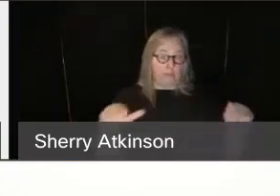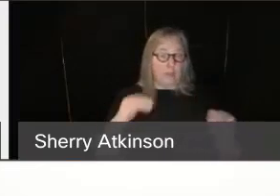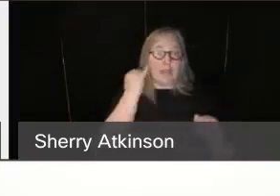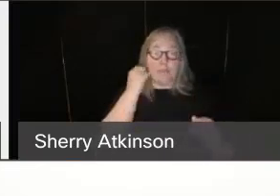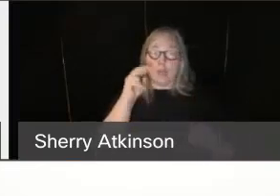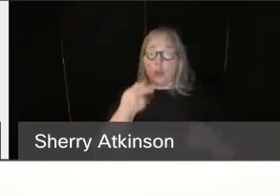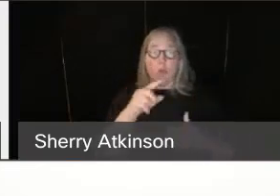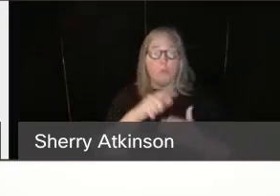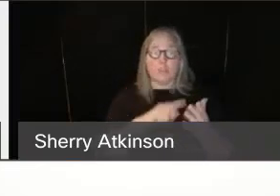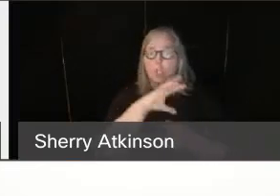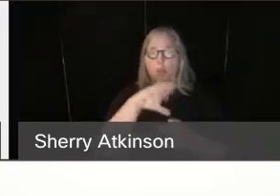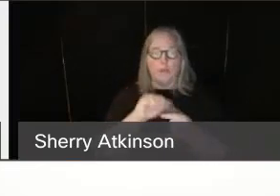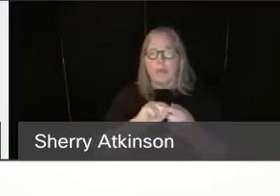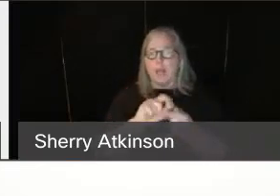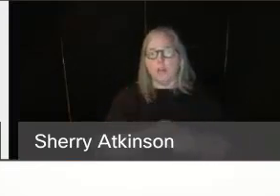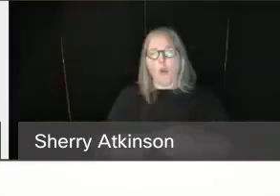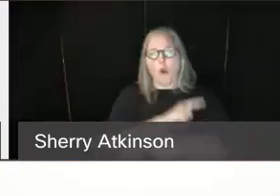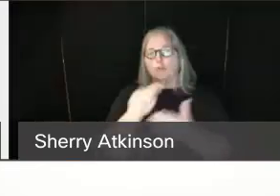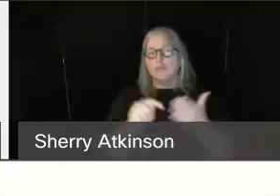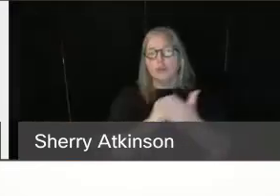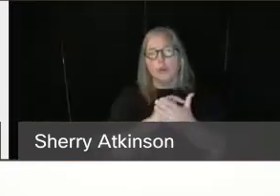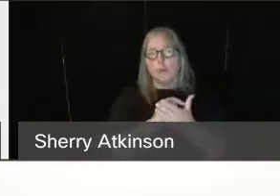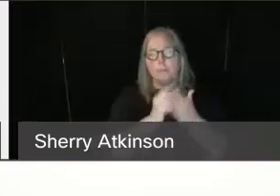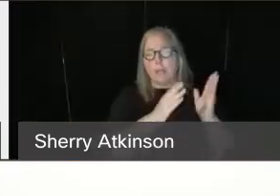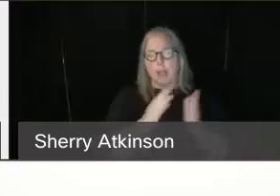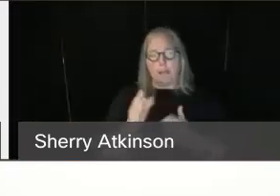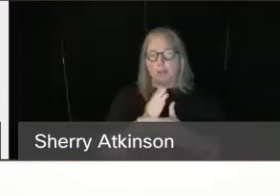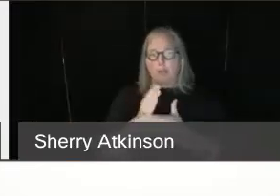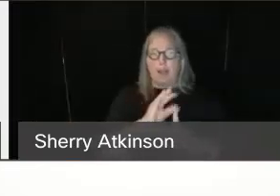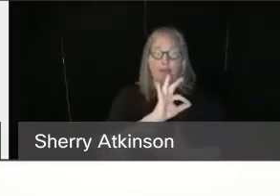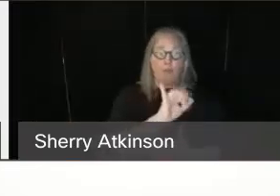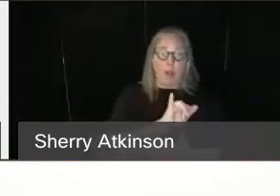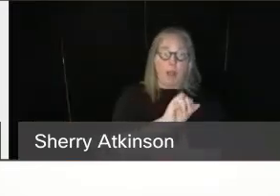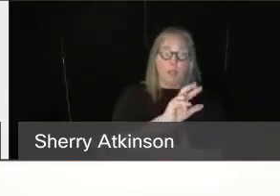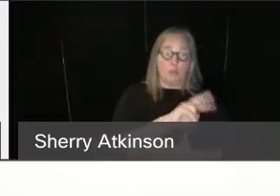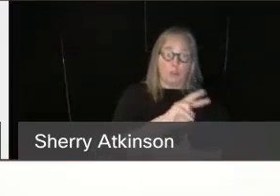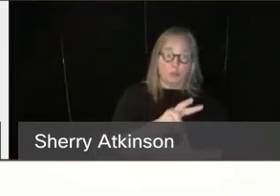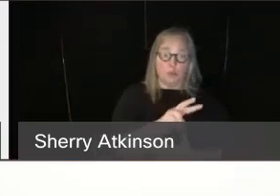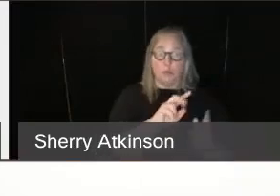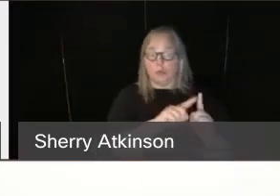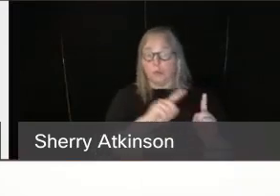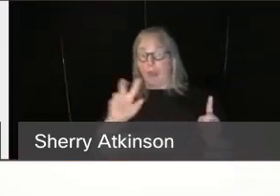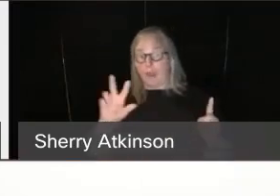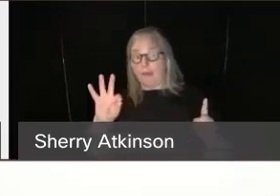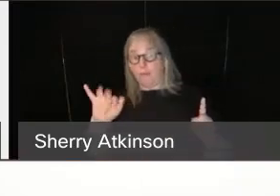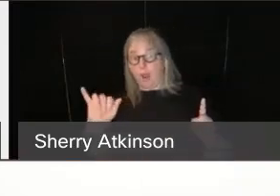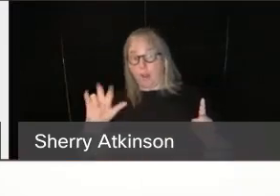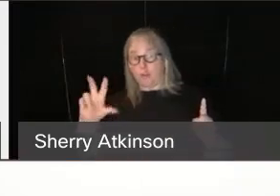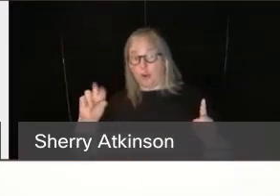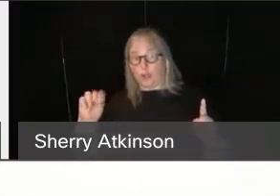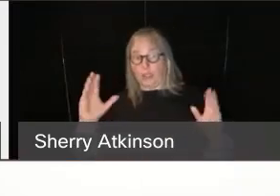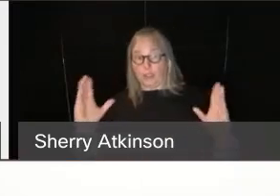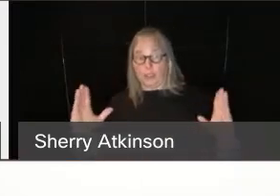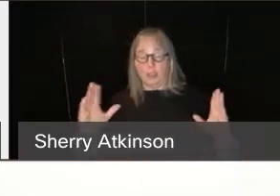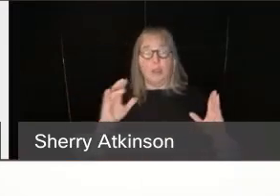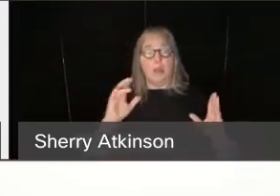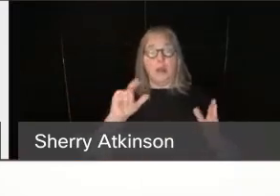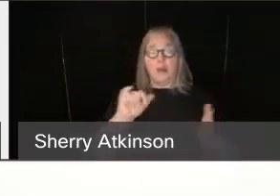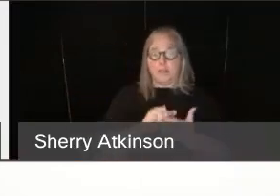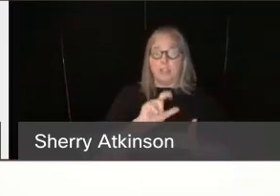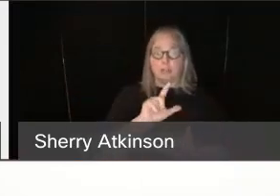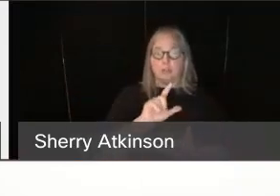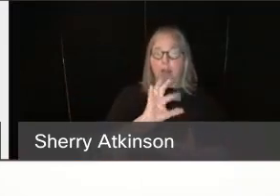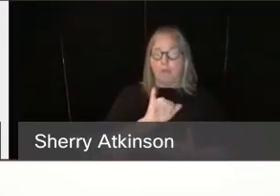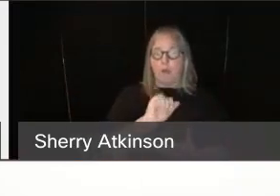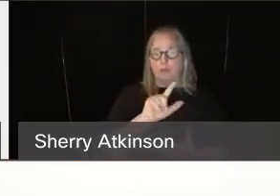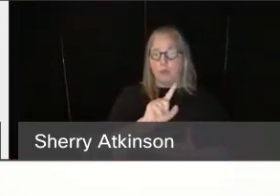in the long-term plan between FY22 and FY30, In the 21 budget that was approved, if you